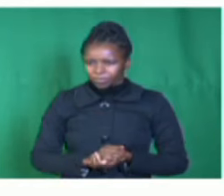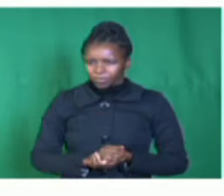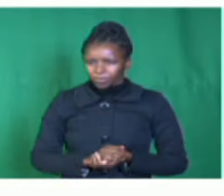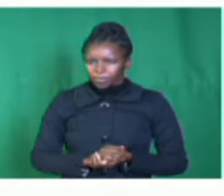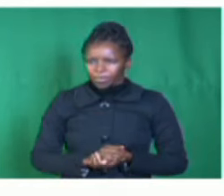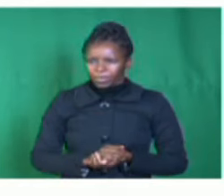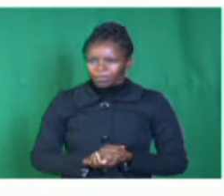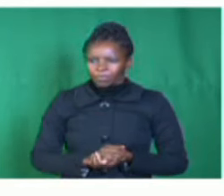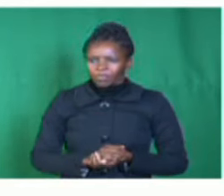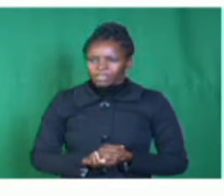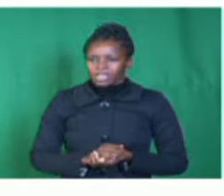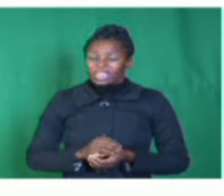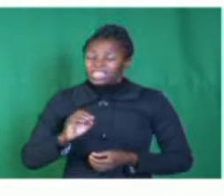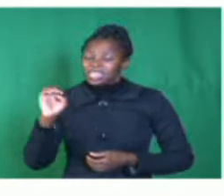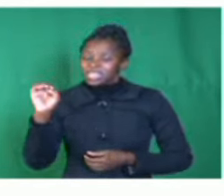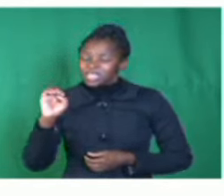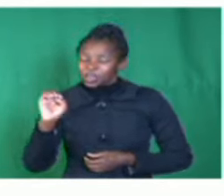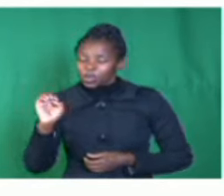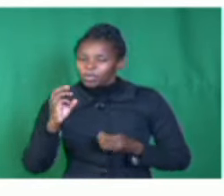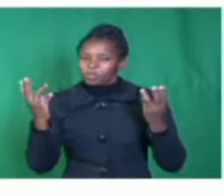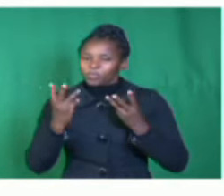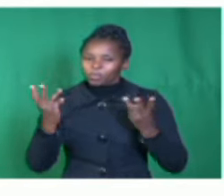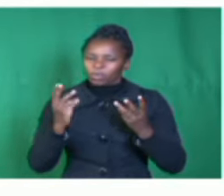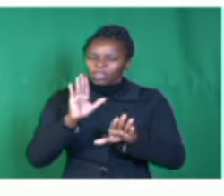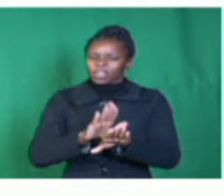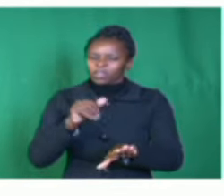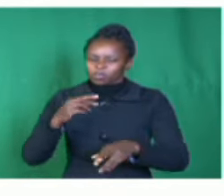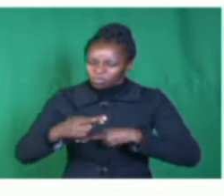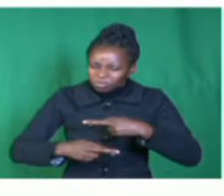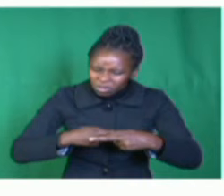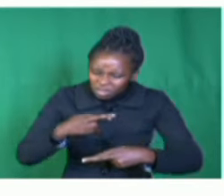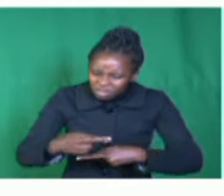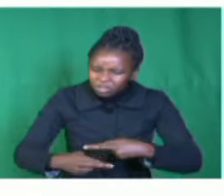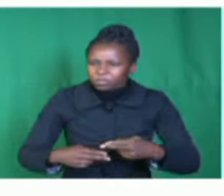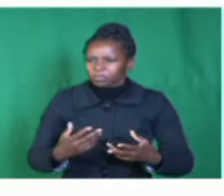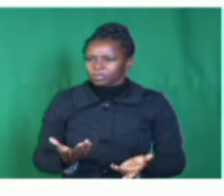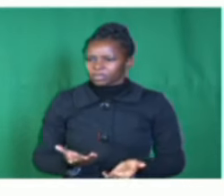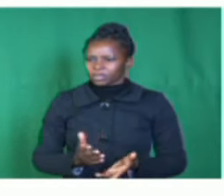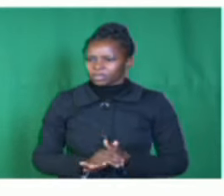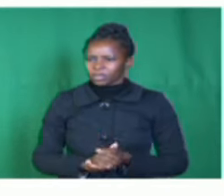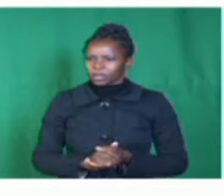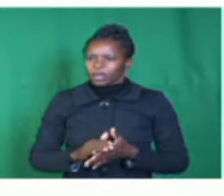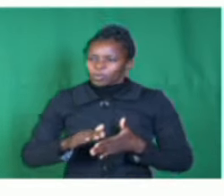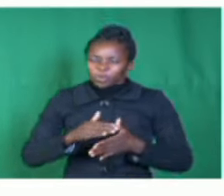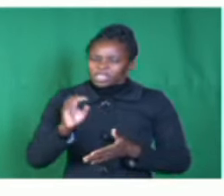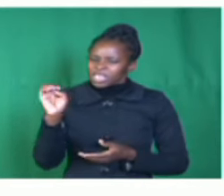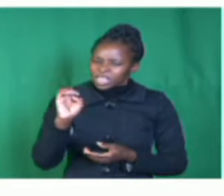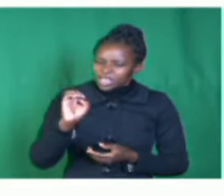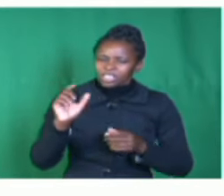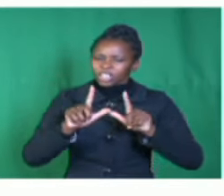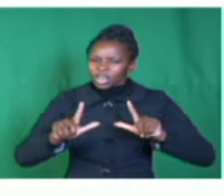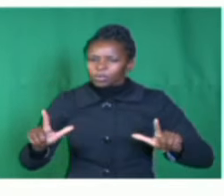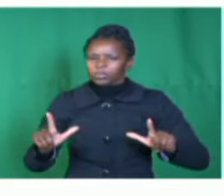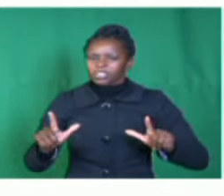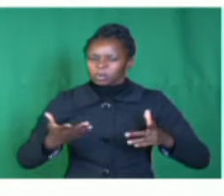Europeans did not have respect for African languages in that languages of the colonies were used in business and in schools. English language in